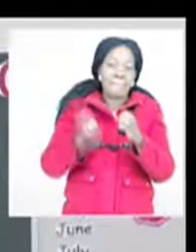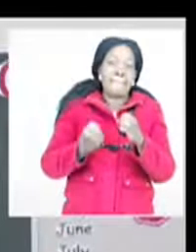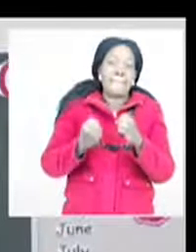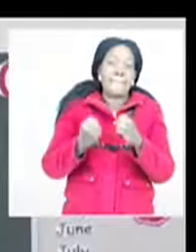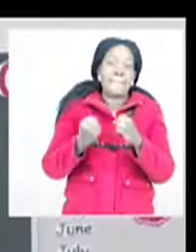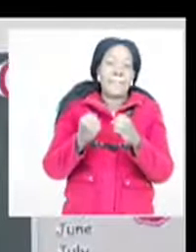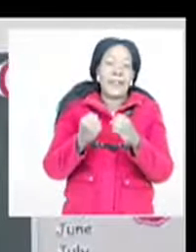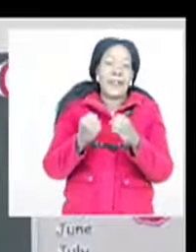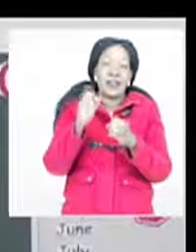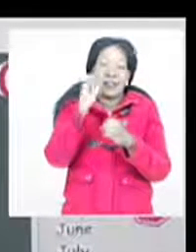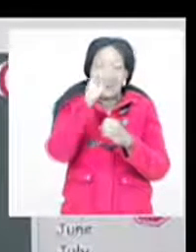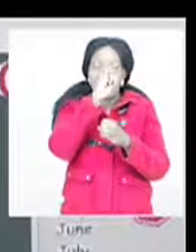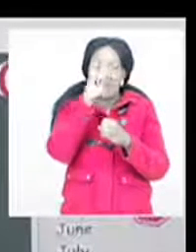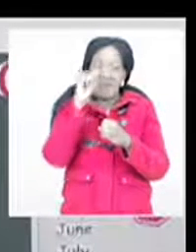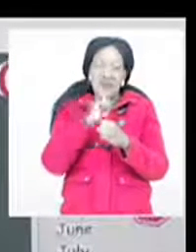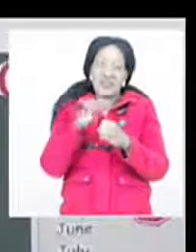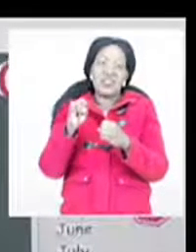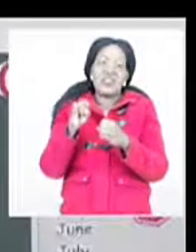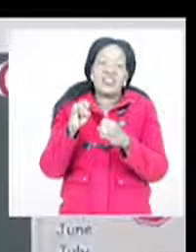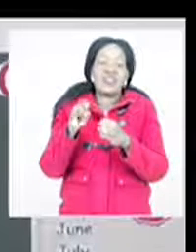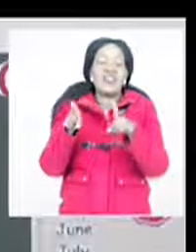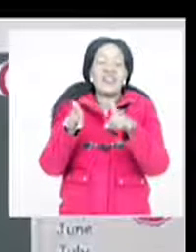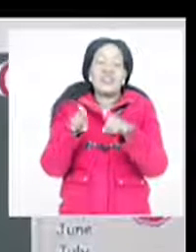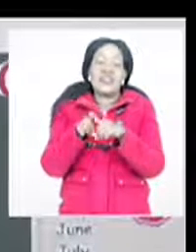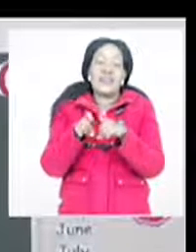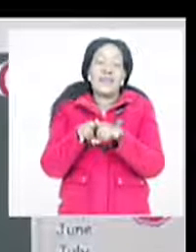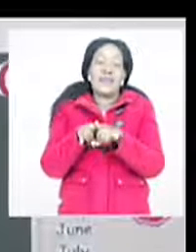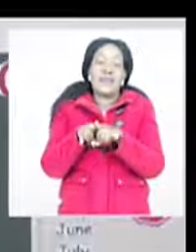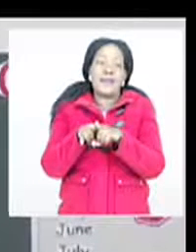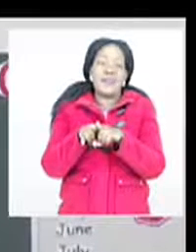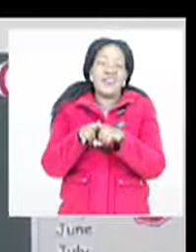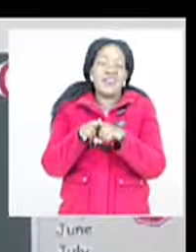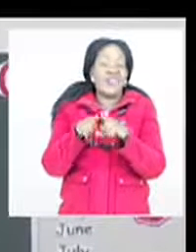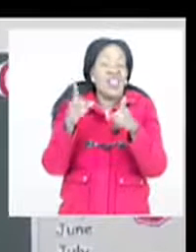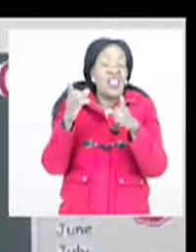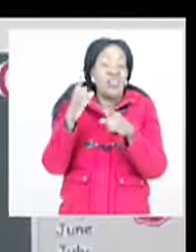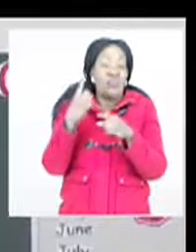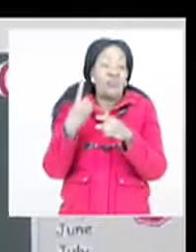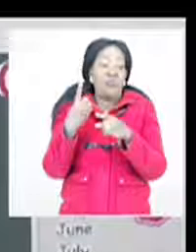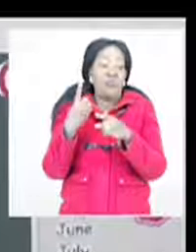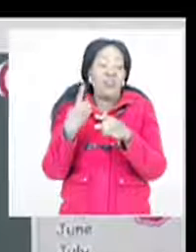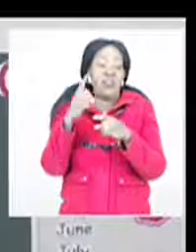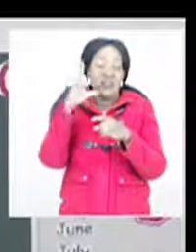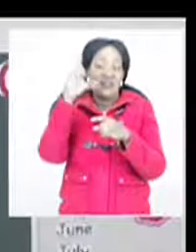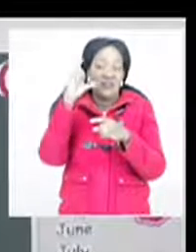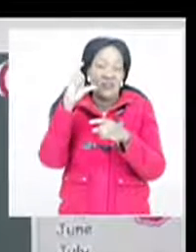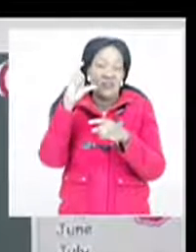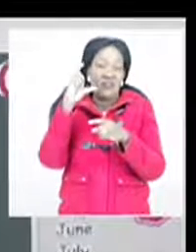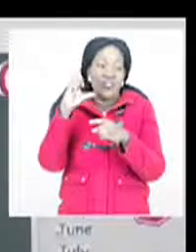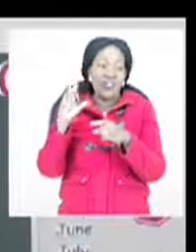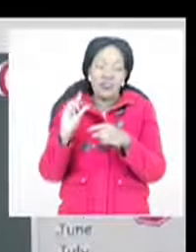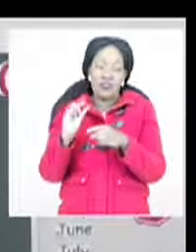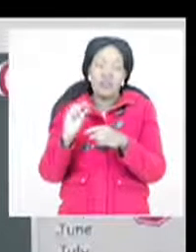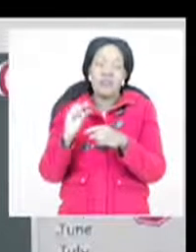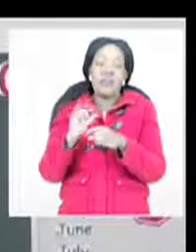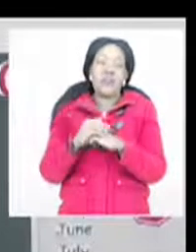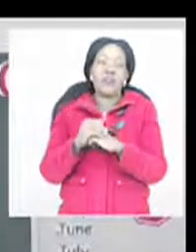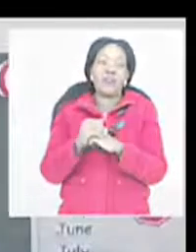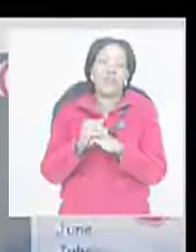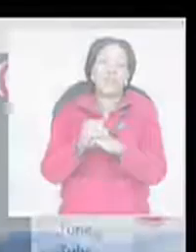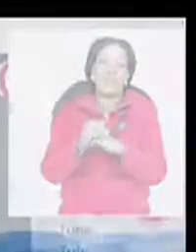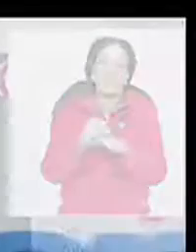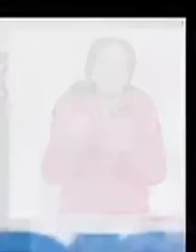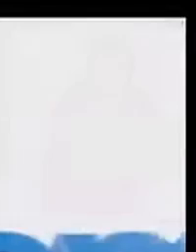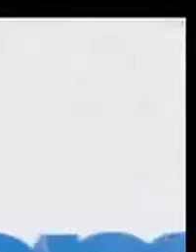z, both look the same. The one is just a little bit bigger than the other. Enjoy.